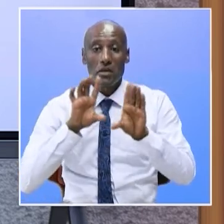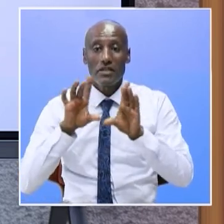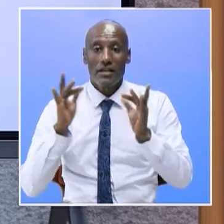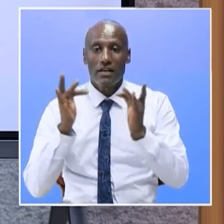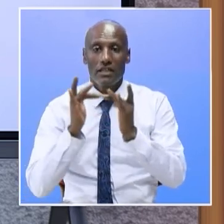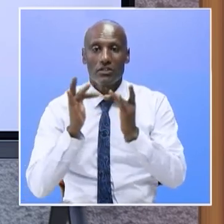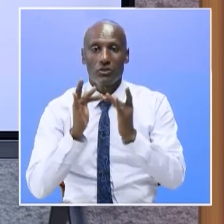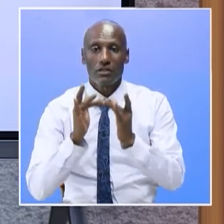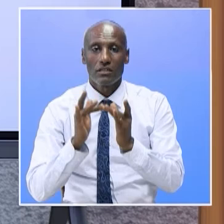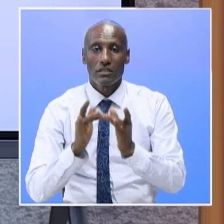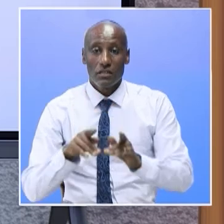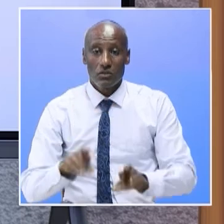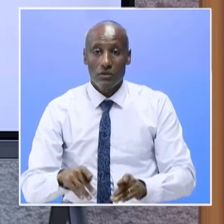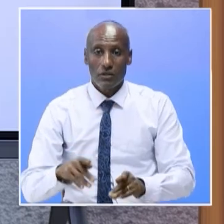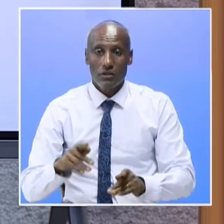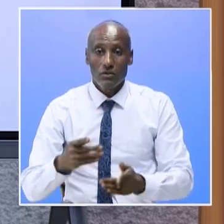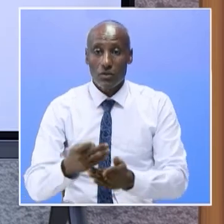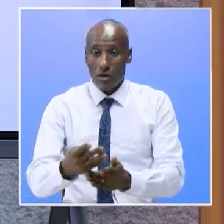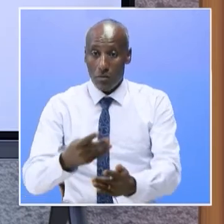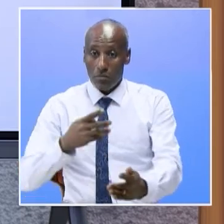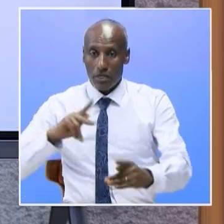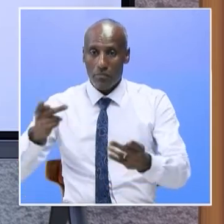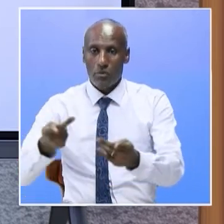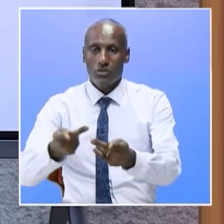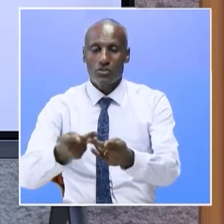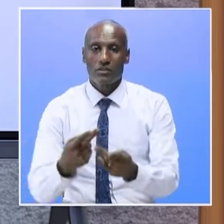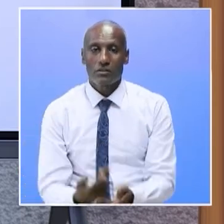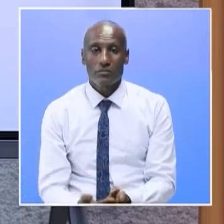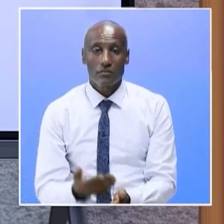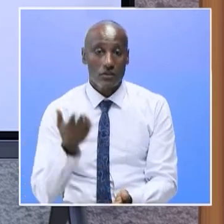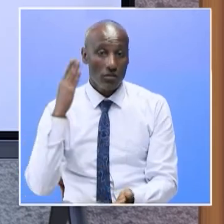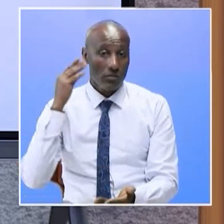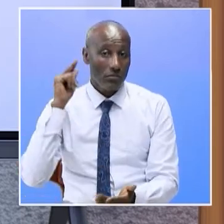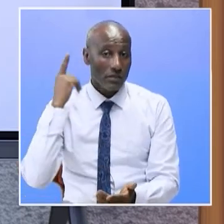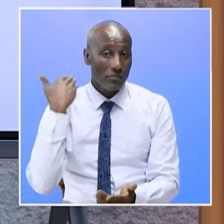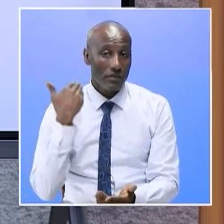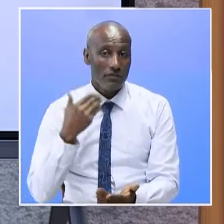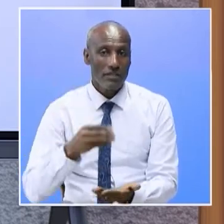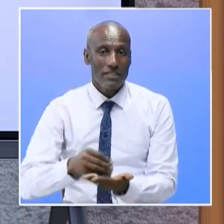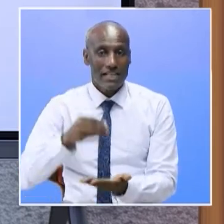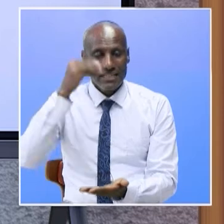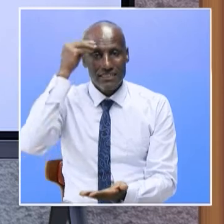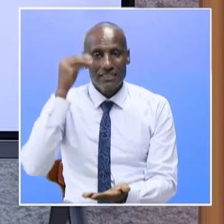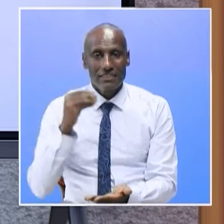about preposition. Before that, students, do you remember our previous lesson?